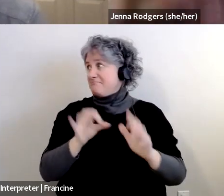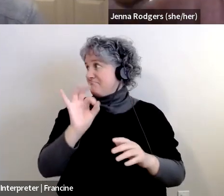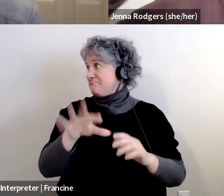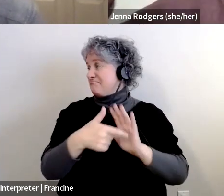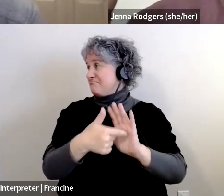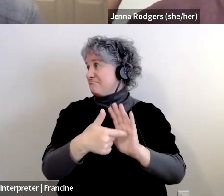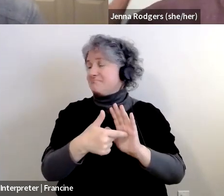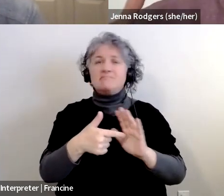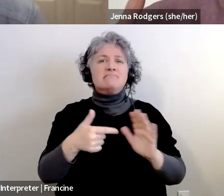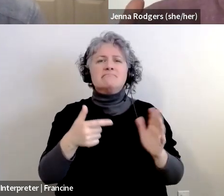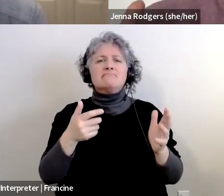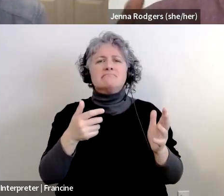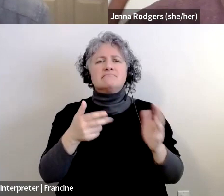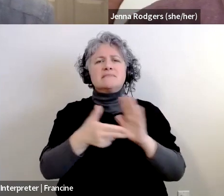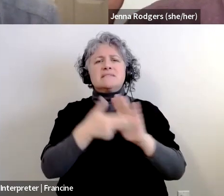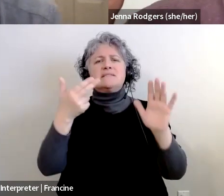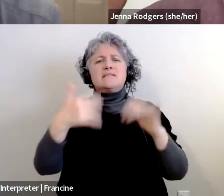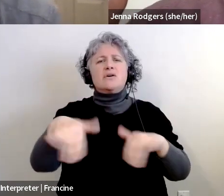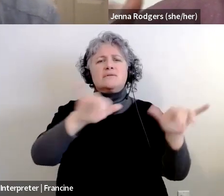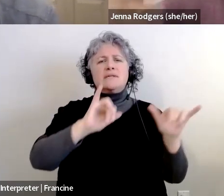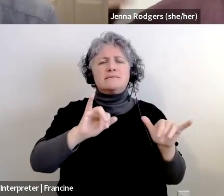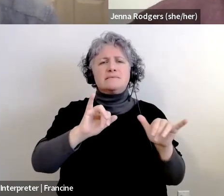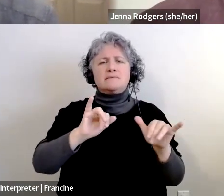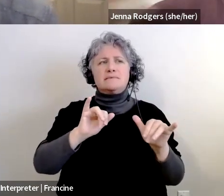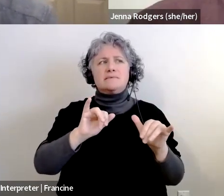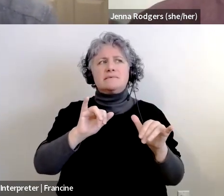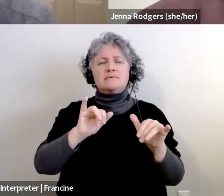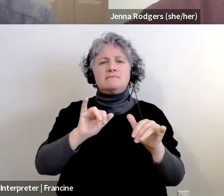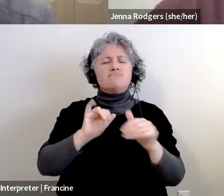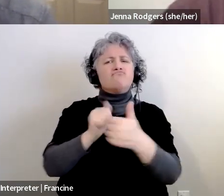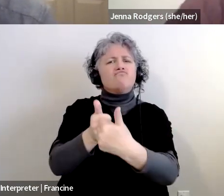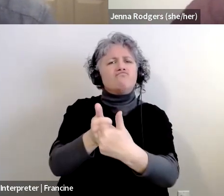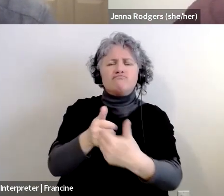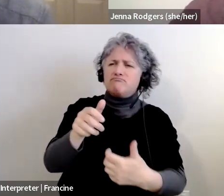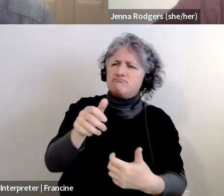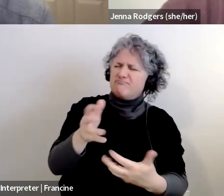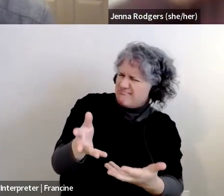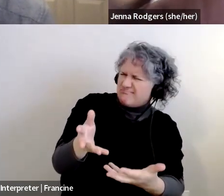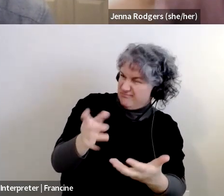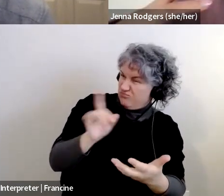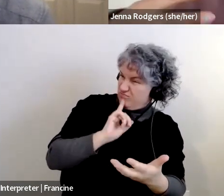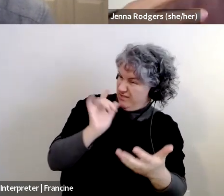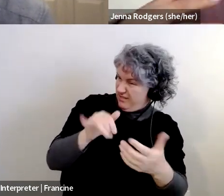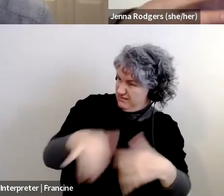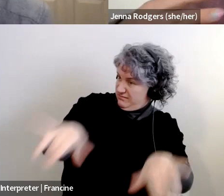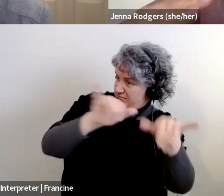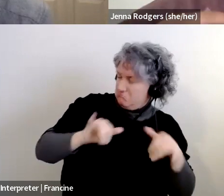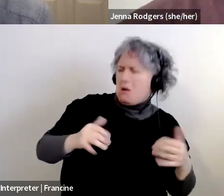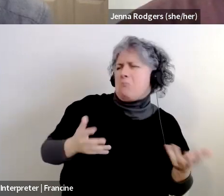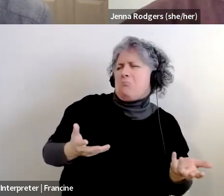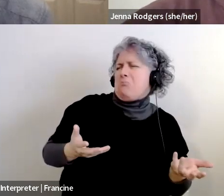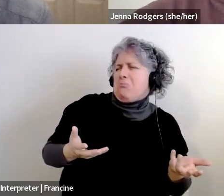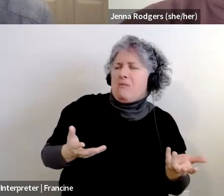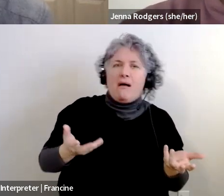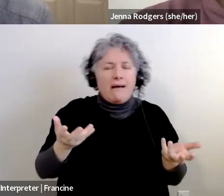know, diffusing stereotypes or questioning stereotypes. Like, that's something we could all do all the time. And the more